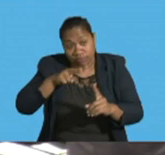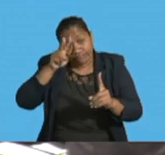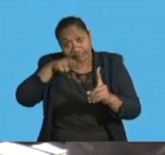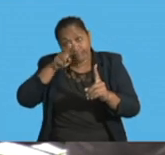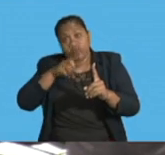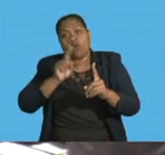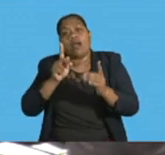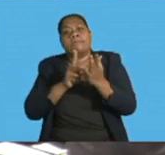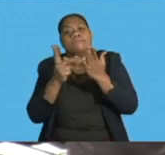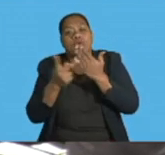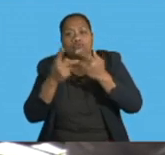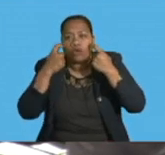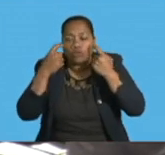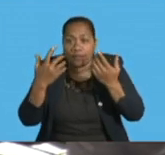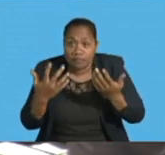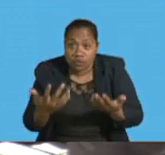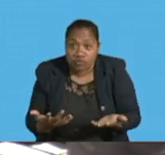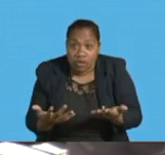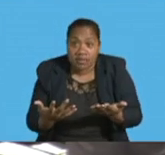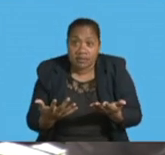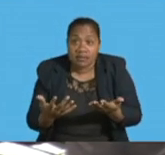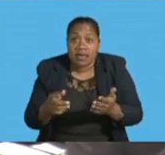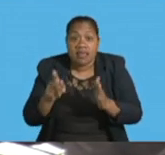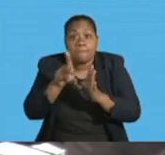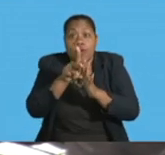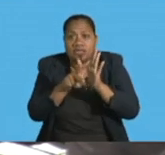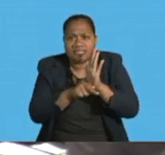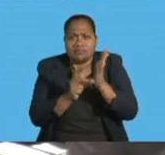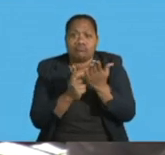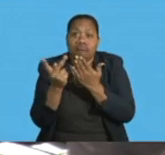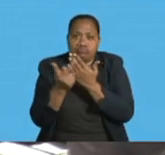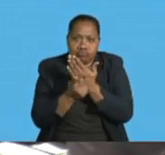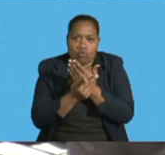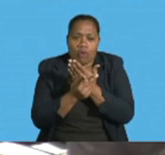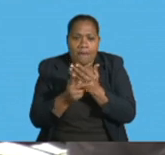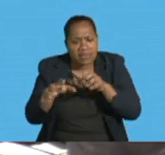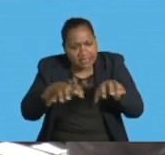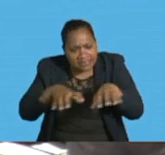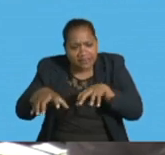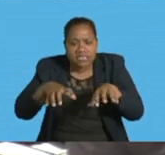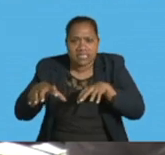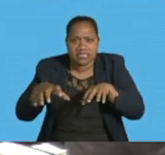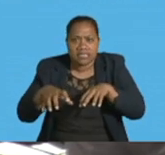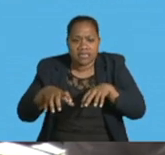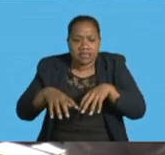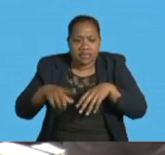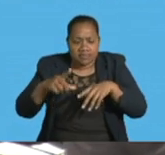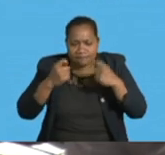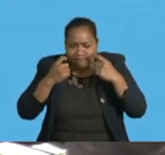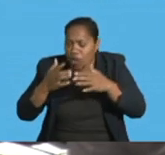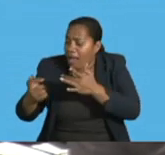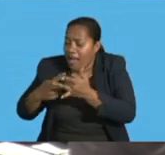the project will demonstrate sustainable policy programs and activities that can be amplified in other river